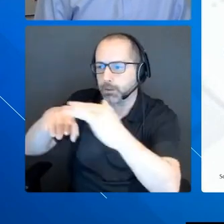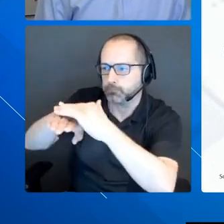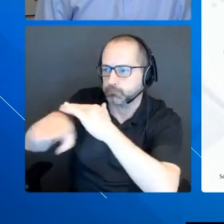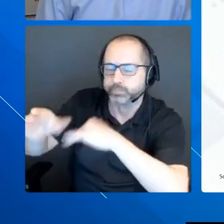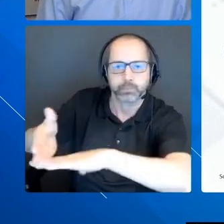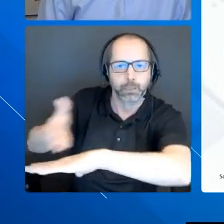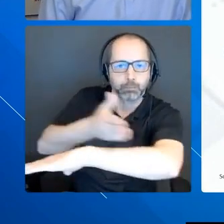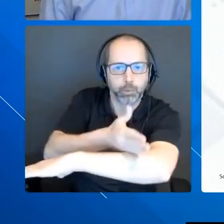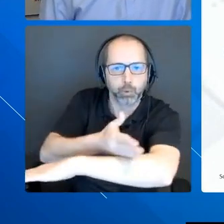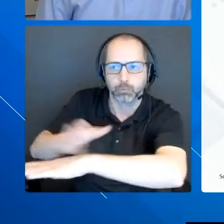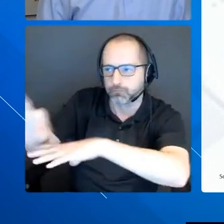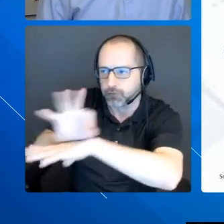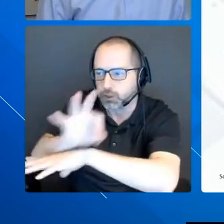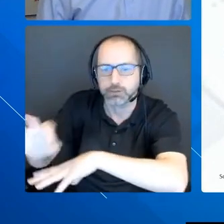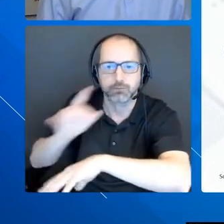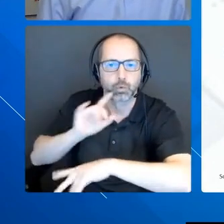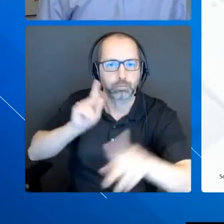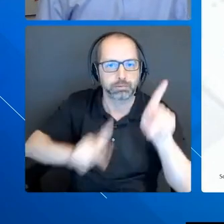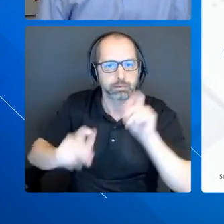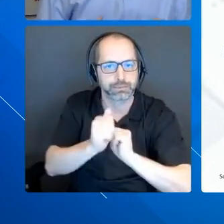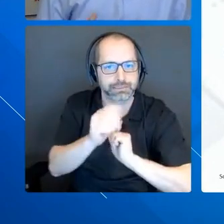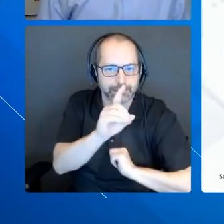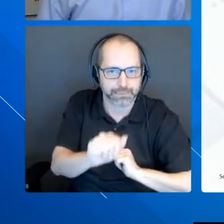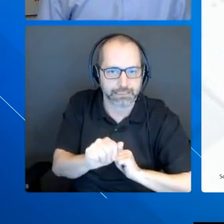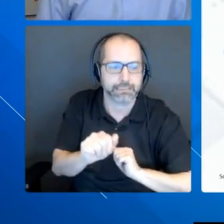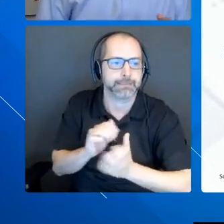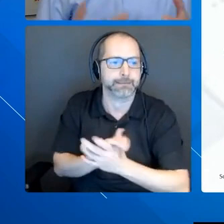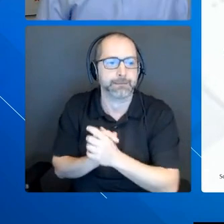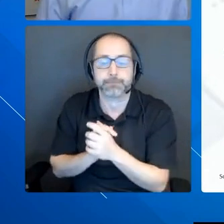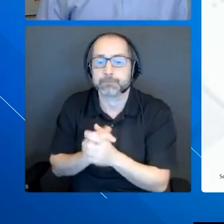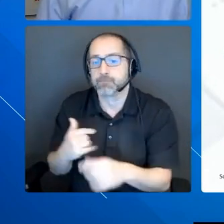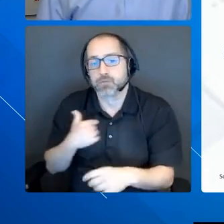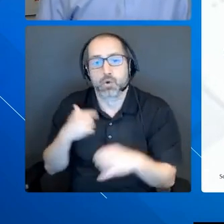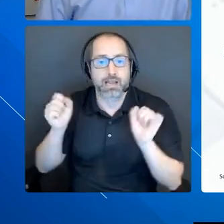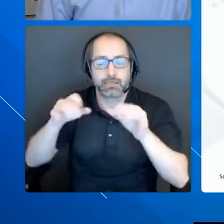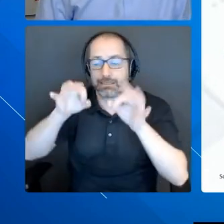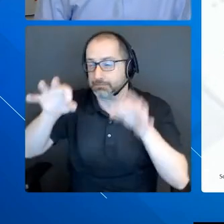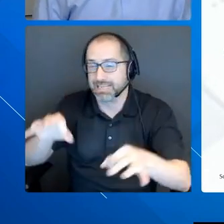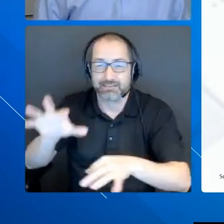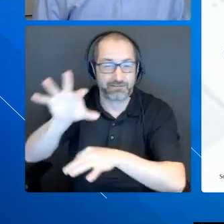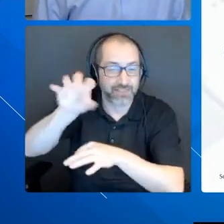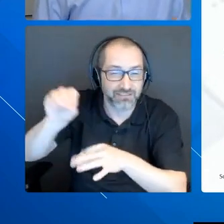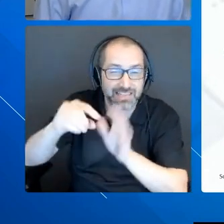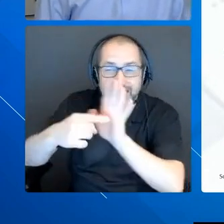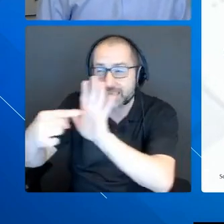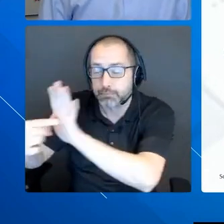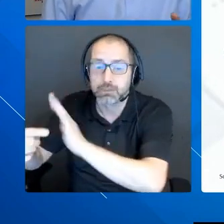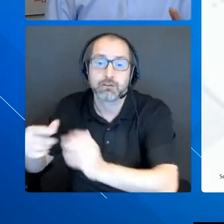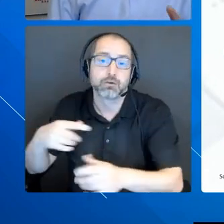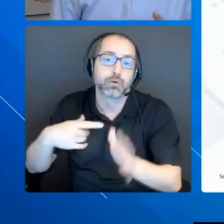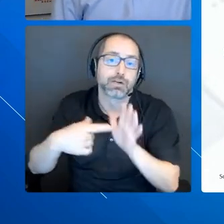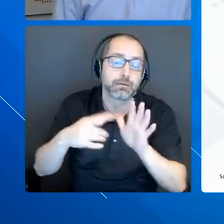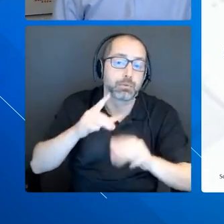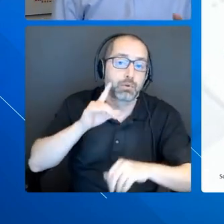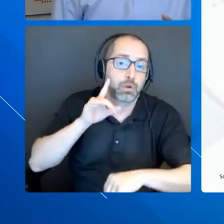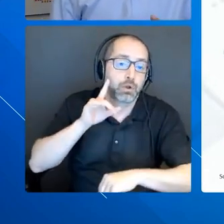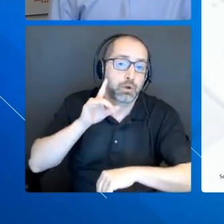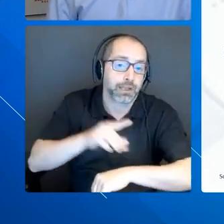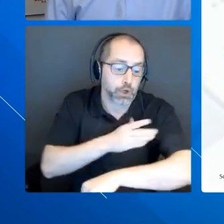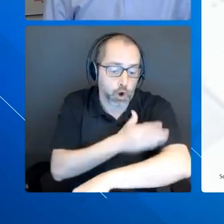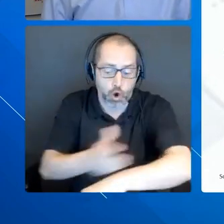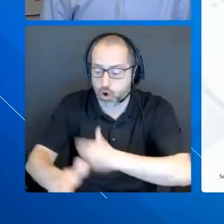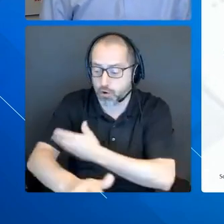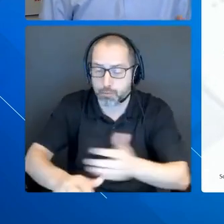functional capabilities of a person with a disability. I could rattle off 50 of them, but prosthetics, switches,